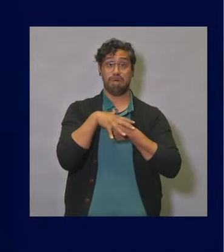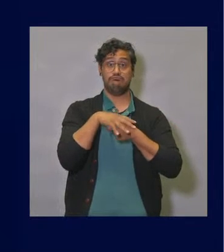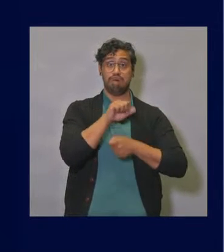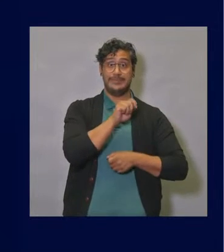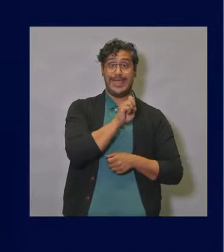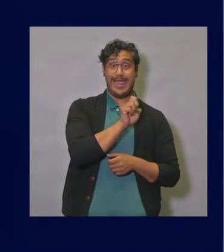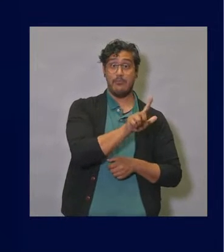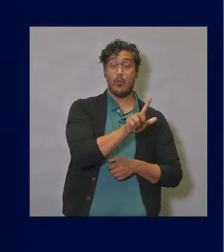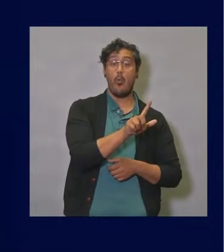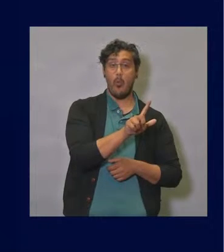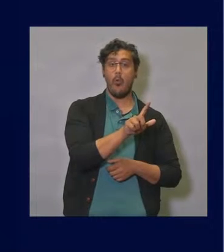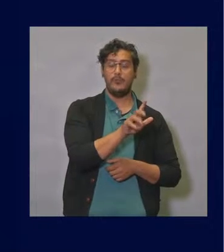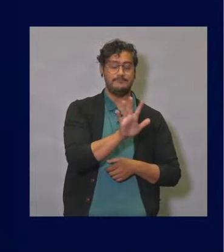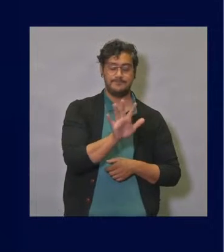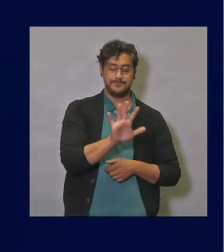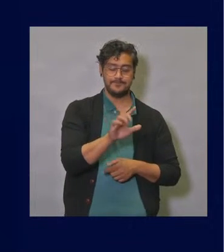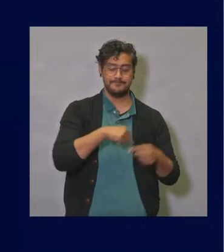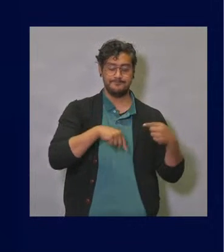really